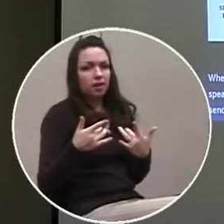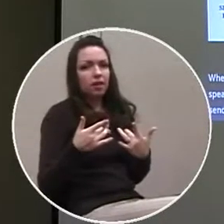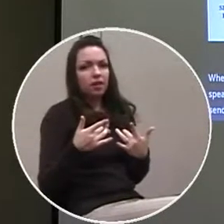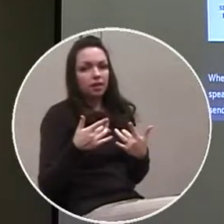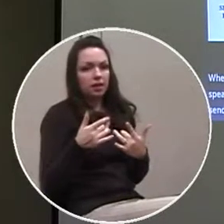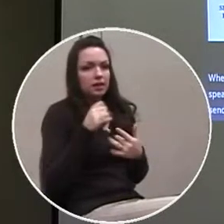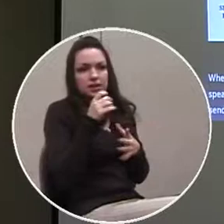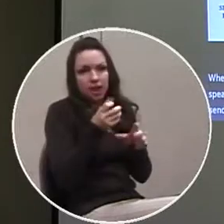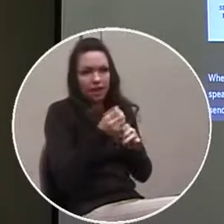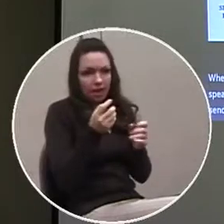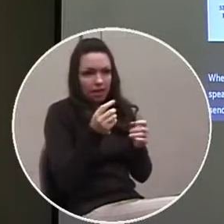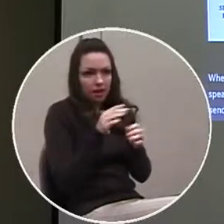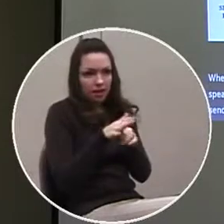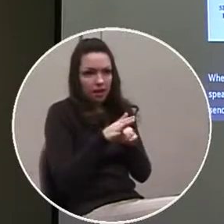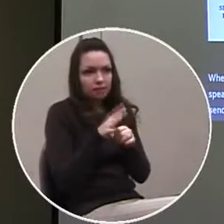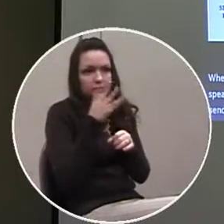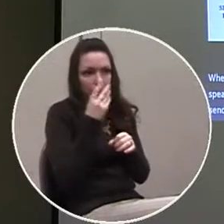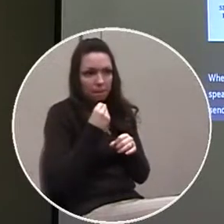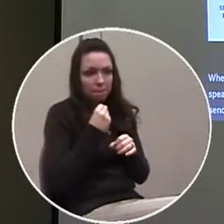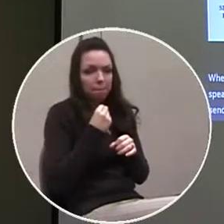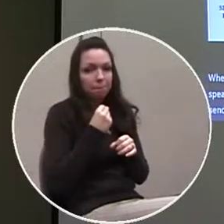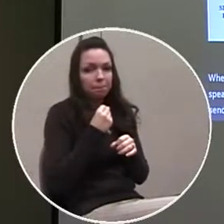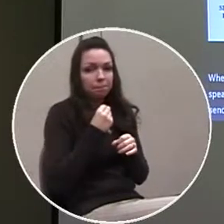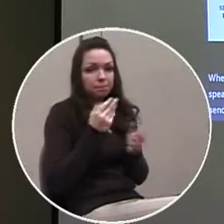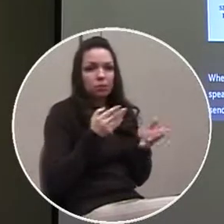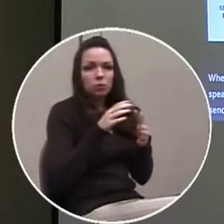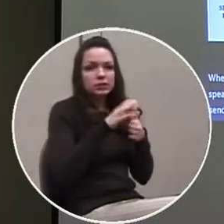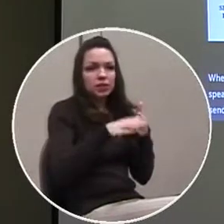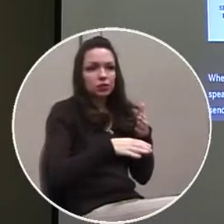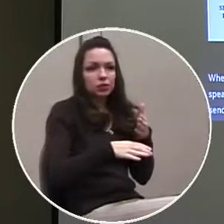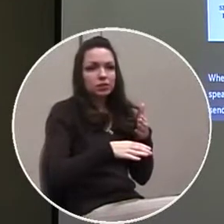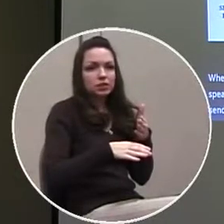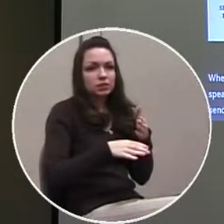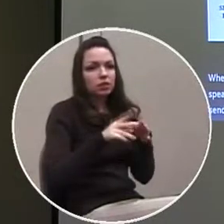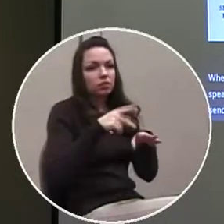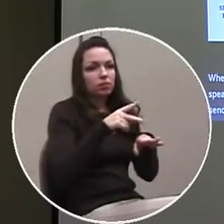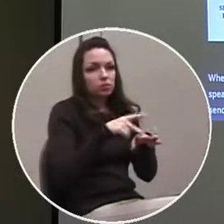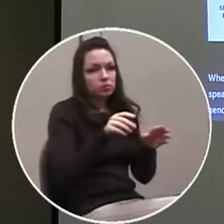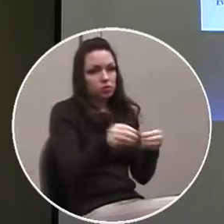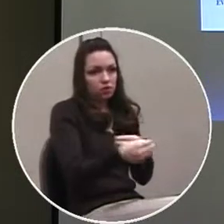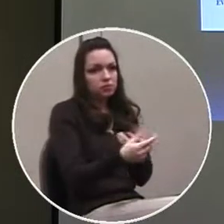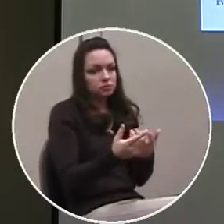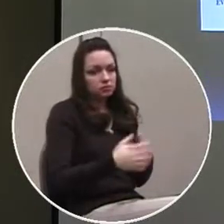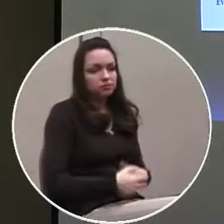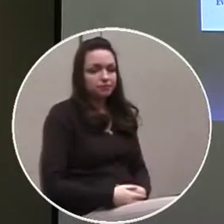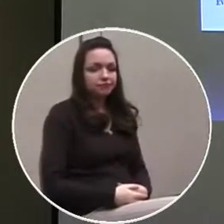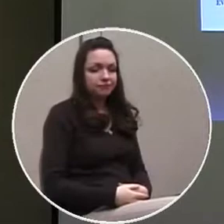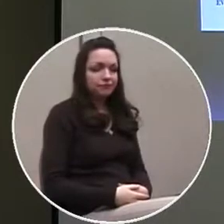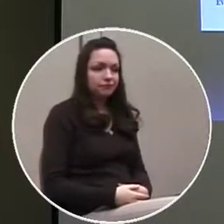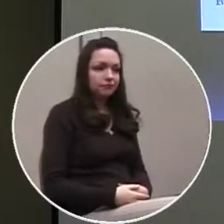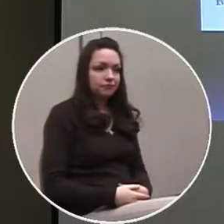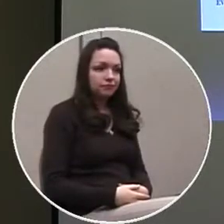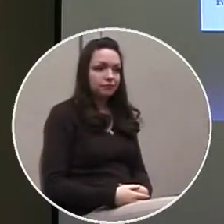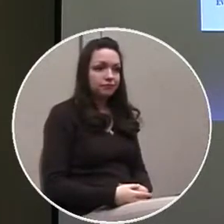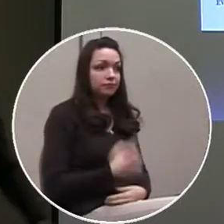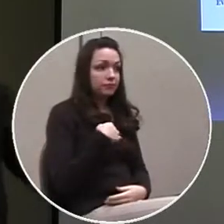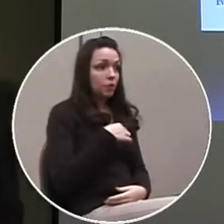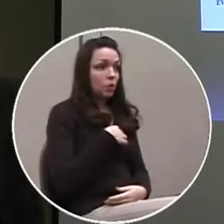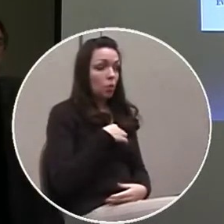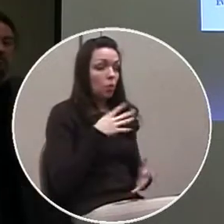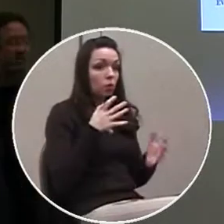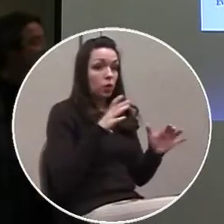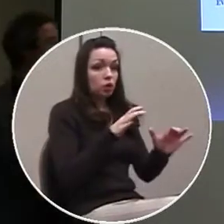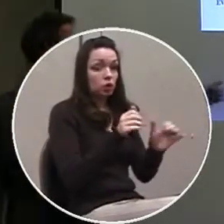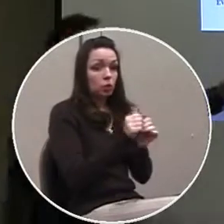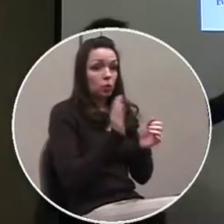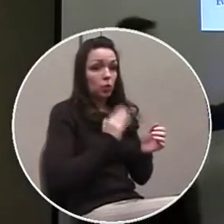Not getting enough sleep. And what is the consequence? Sent to the principal's office. Okay. What we're looking to do with our